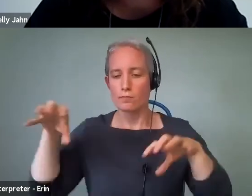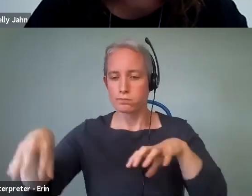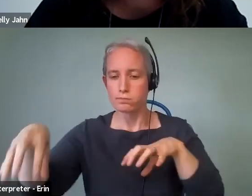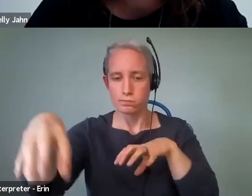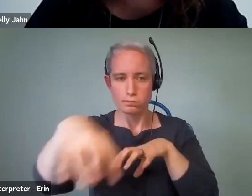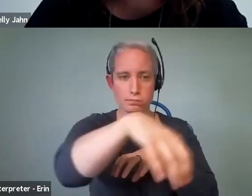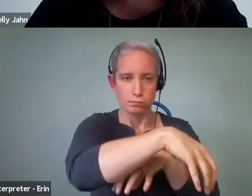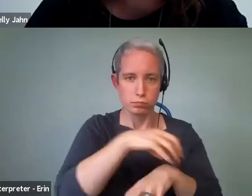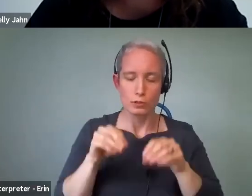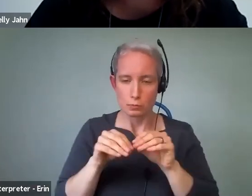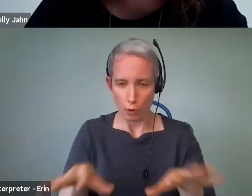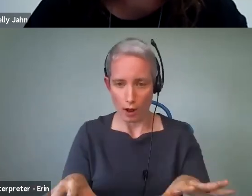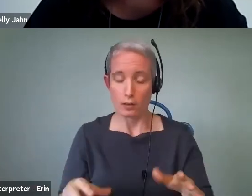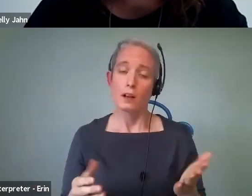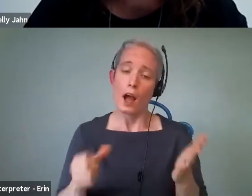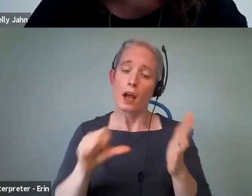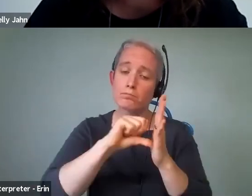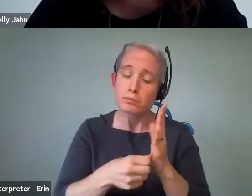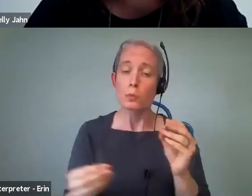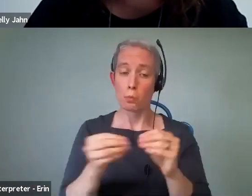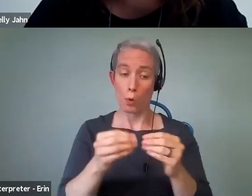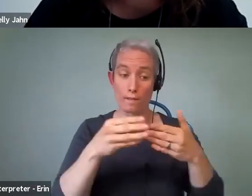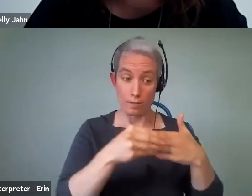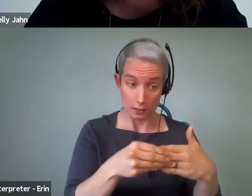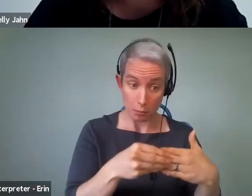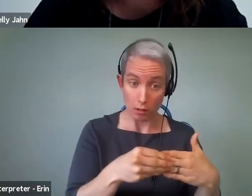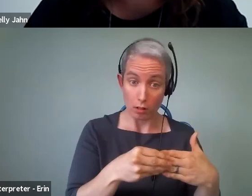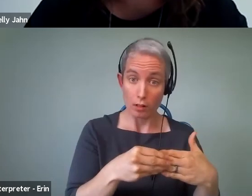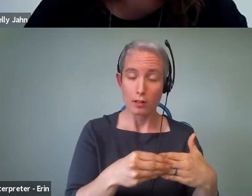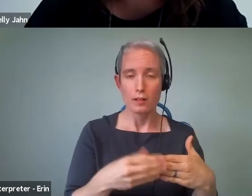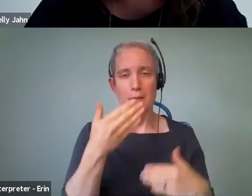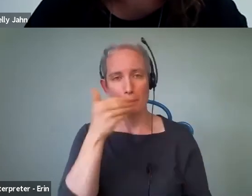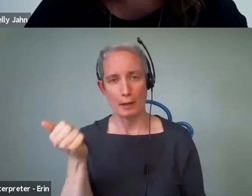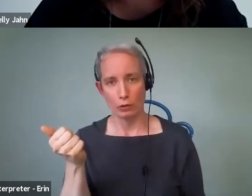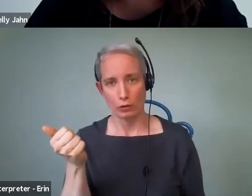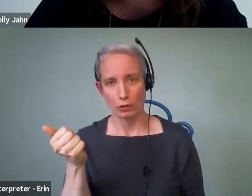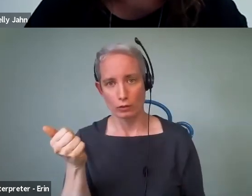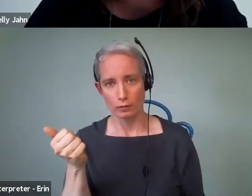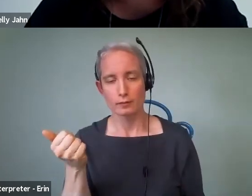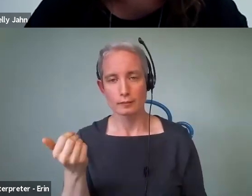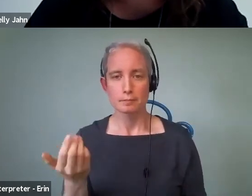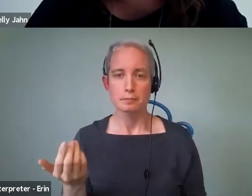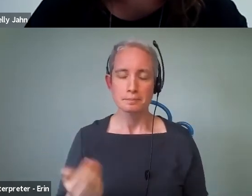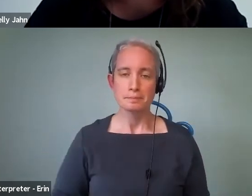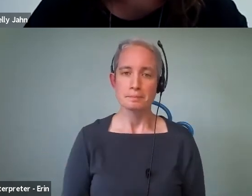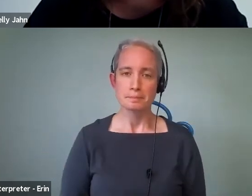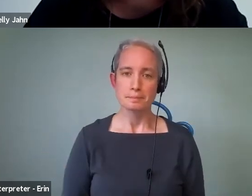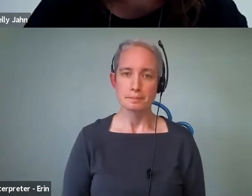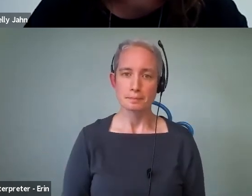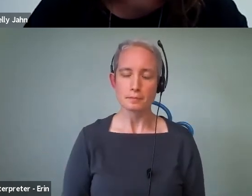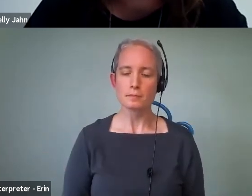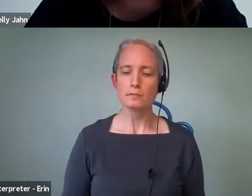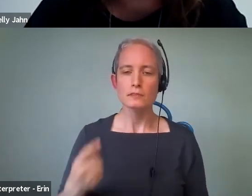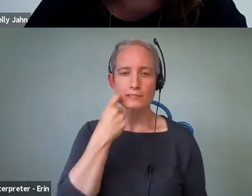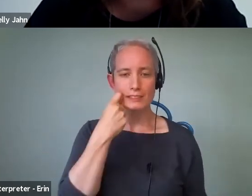The more flexible you are, more agile you are, better you will be in a position to respond. Wall Street Journal came out with